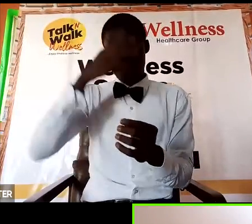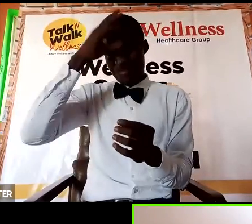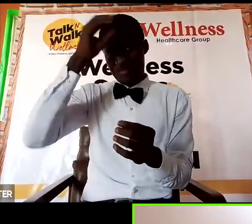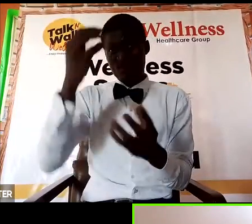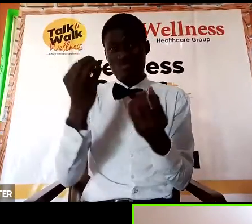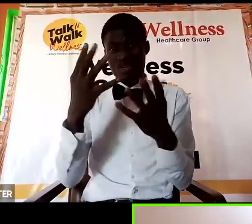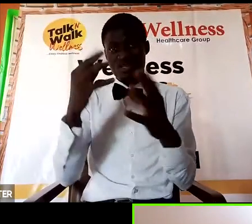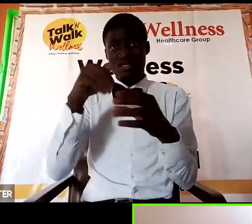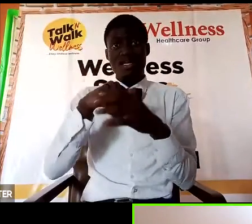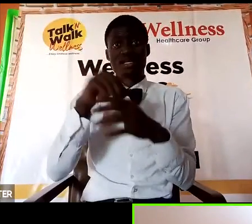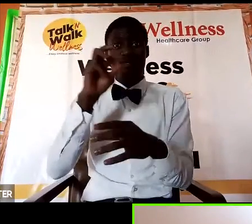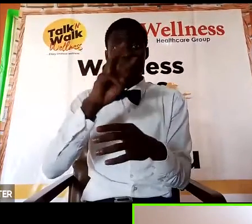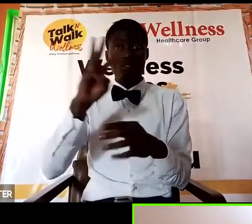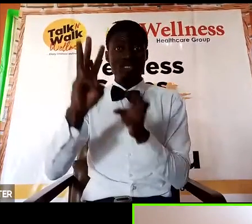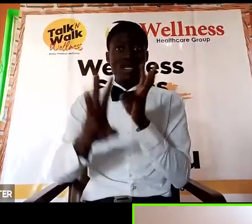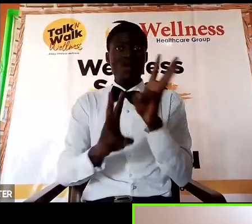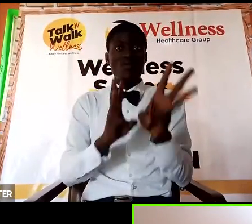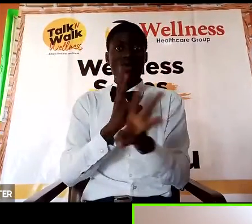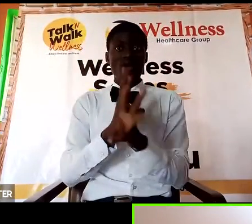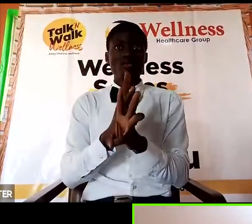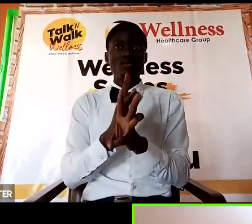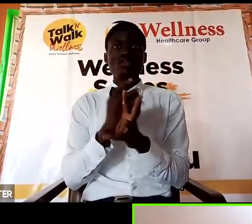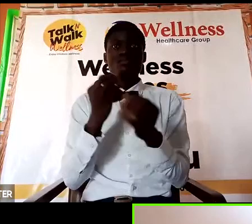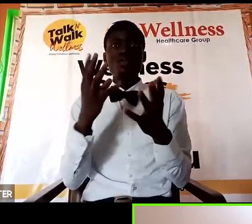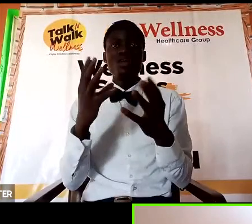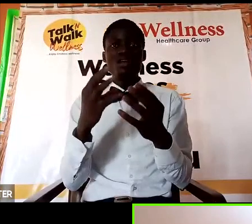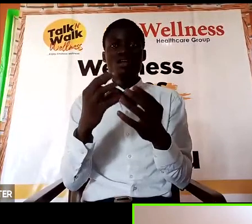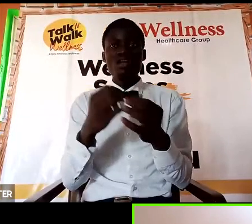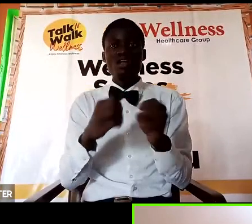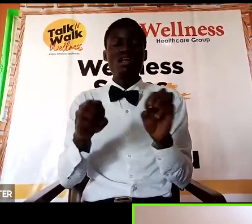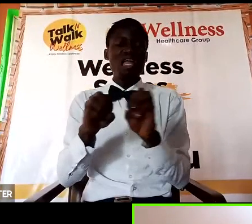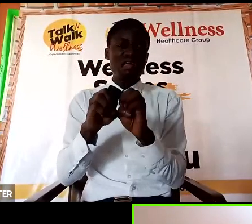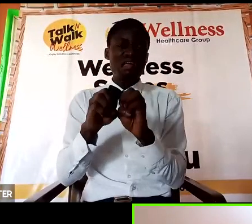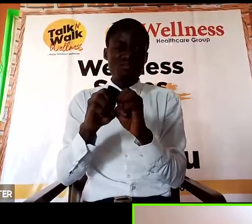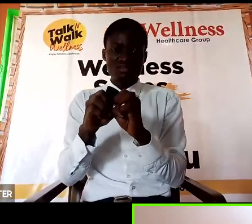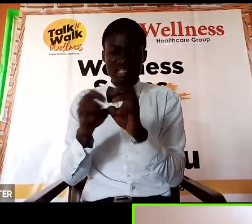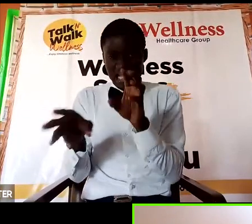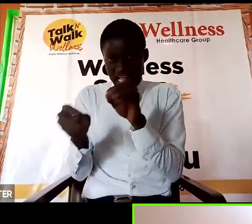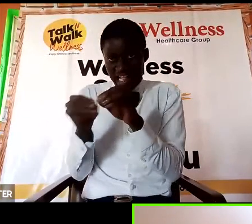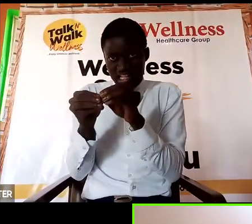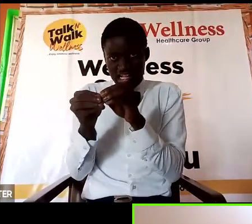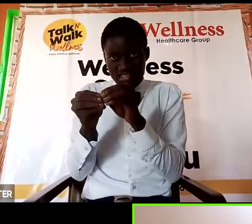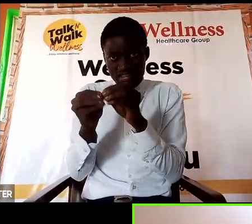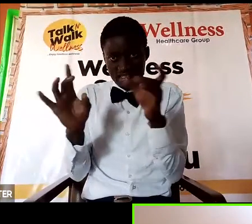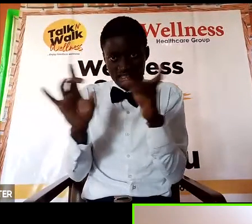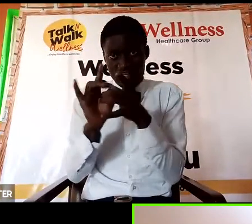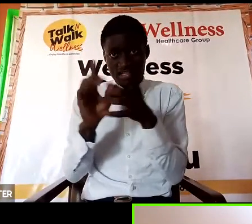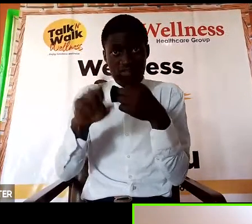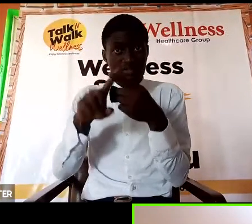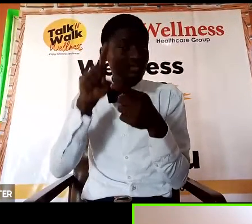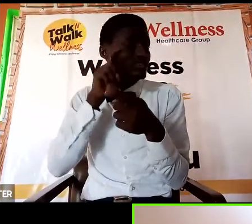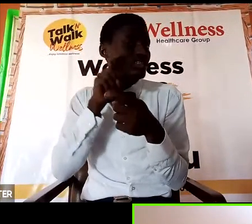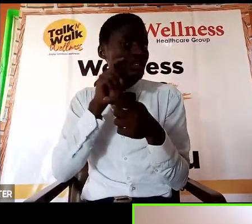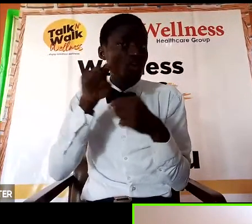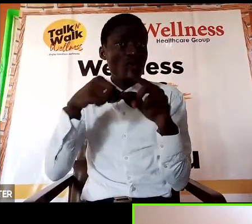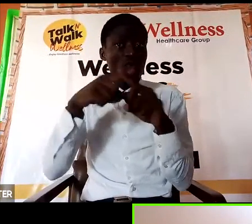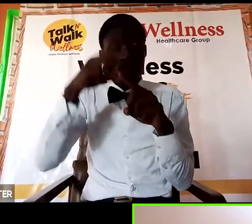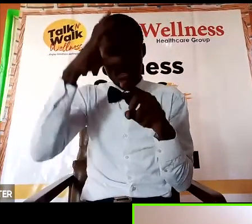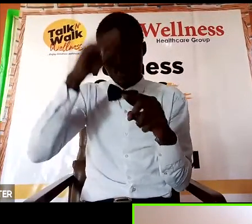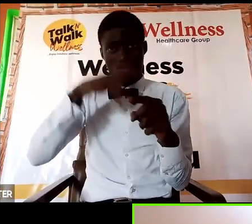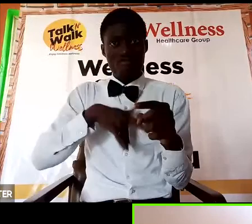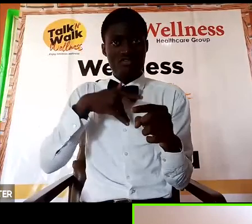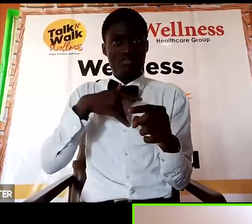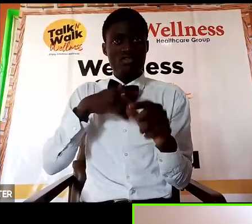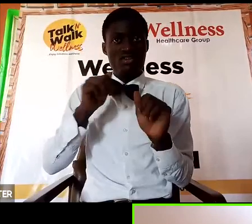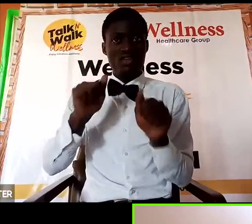them, their ego is attached to their sexuality. When a man is feeling incapable in the bedroom, when he gets to the boardroom, he's also going to feel